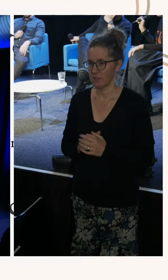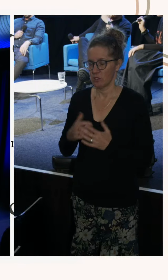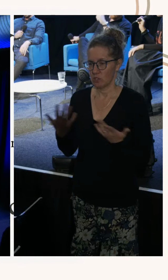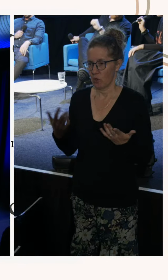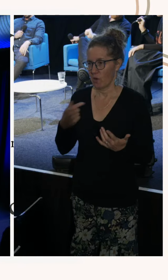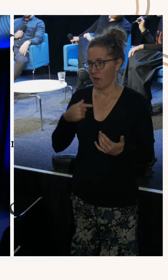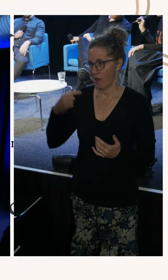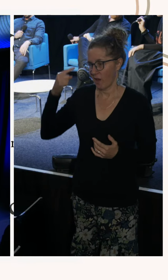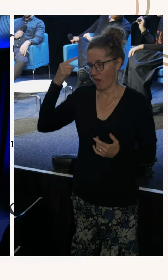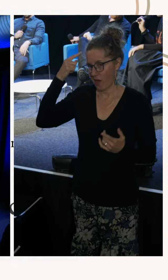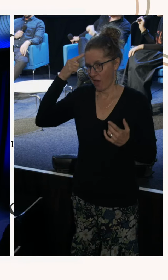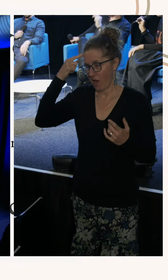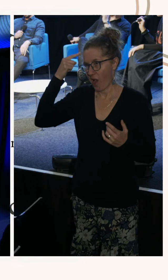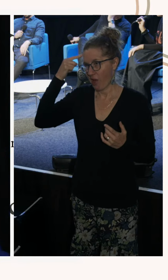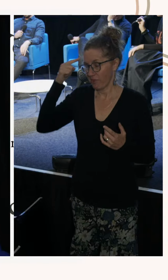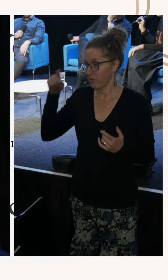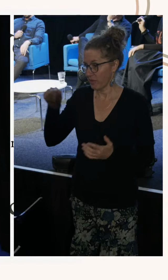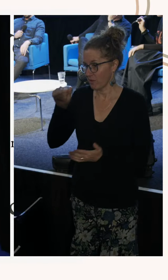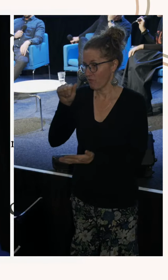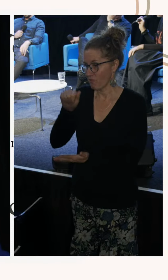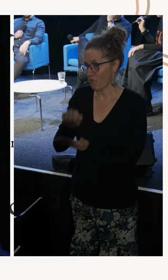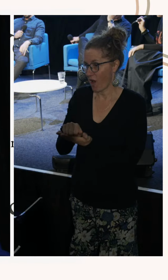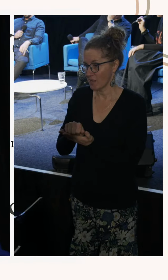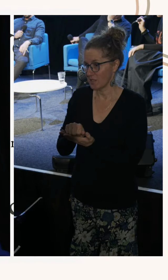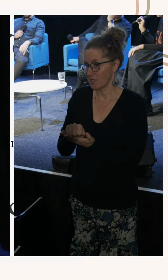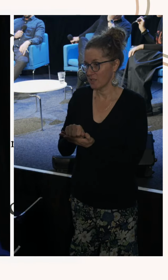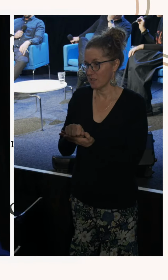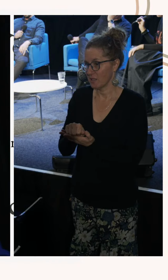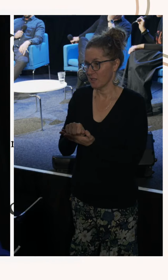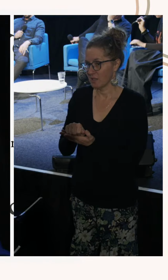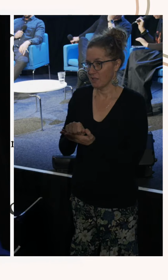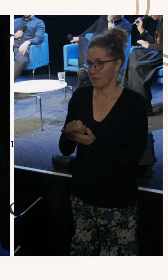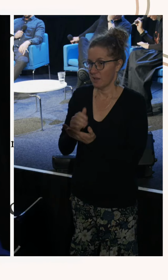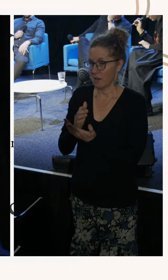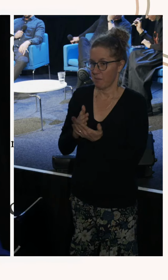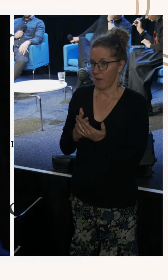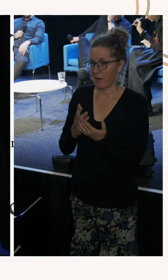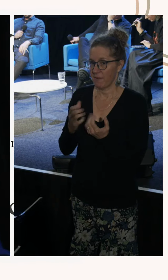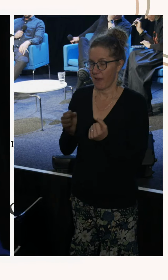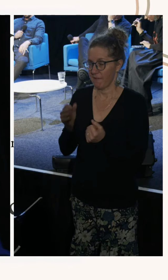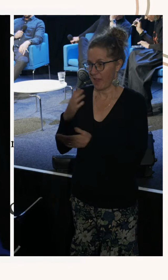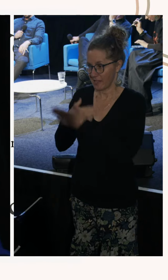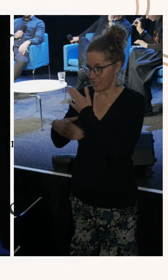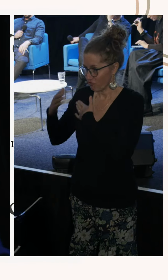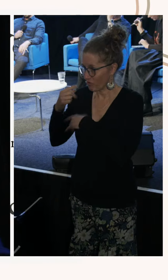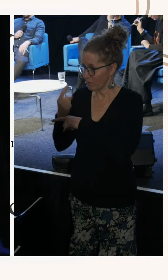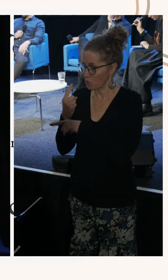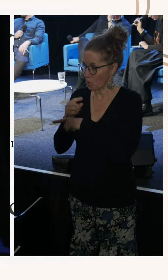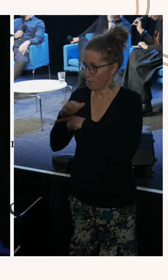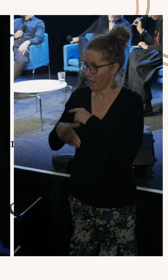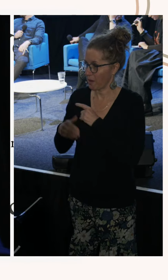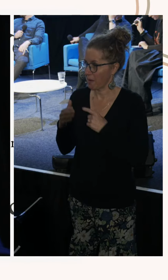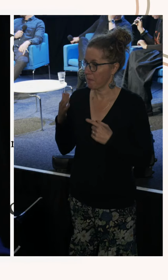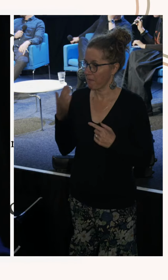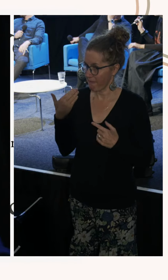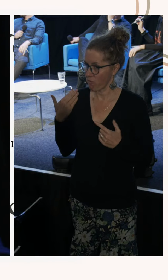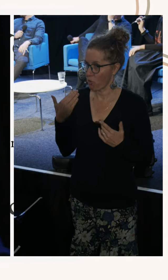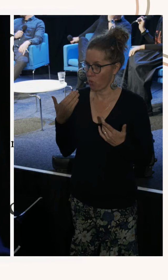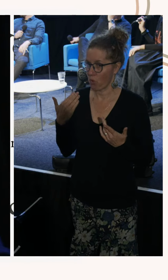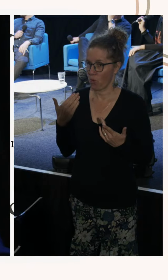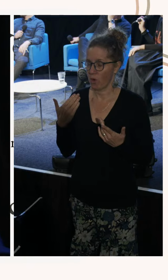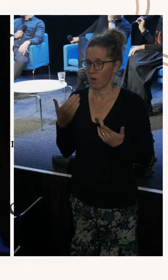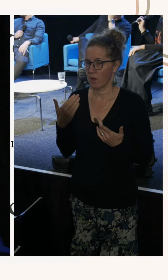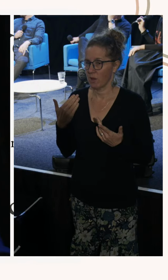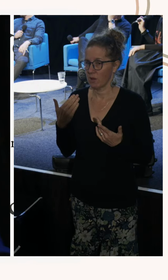I think you're right. I think that, you know, part of having that thick history that I'm talking about before is recognising